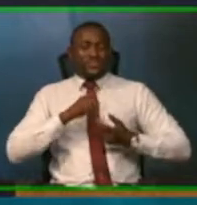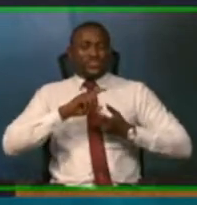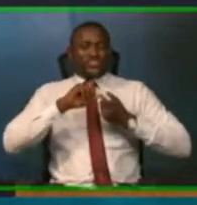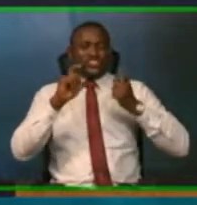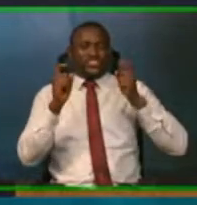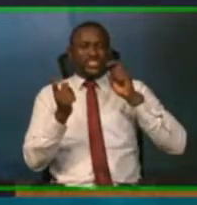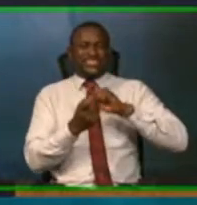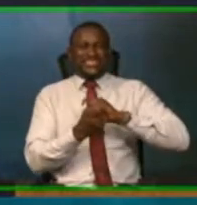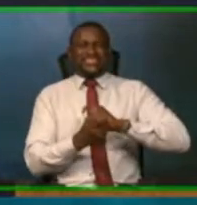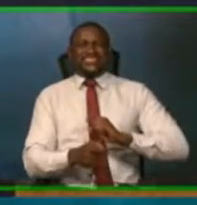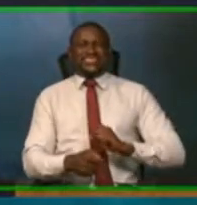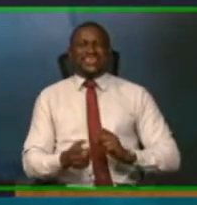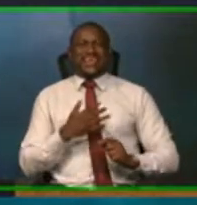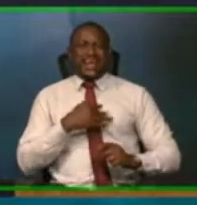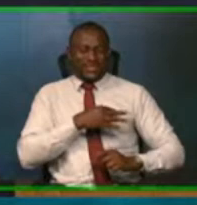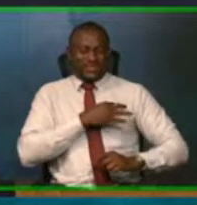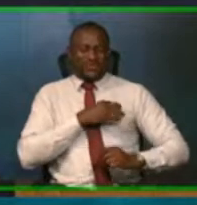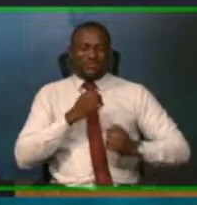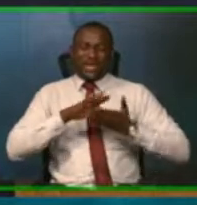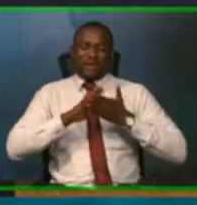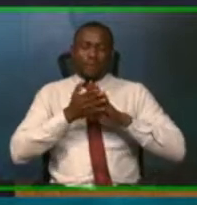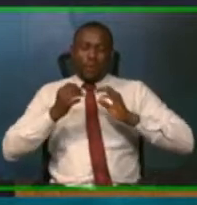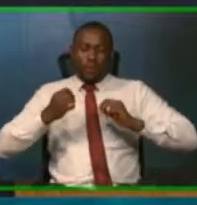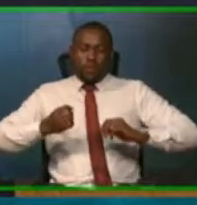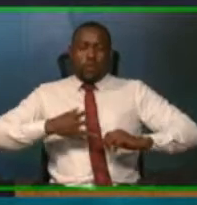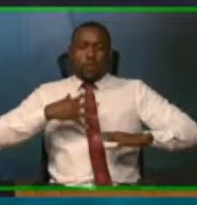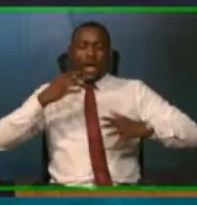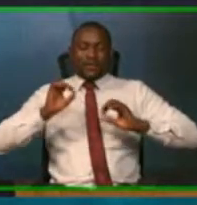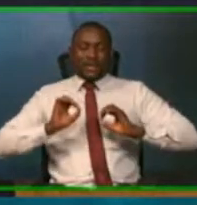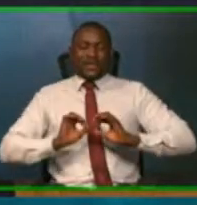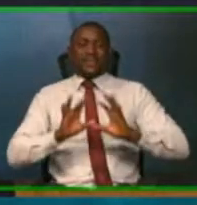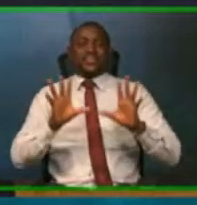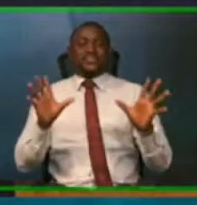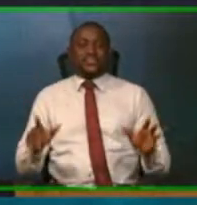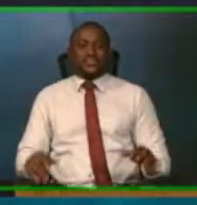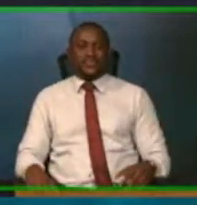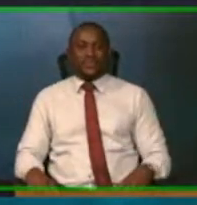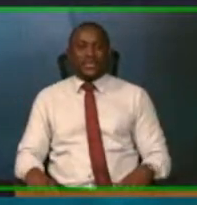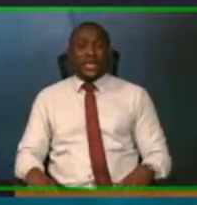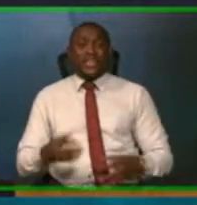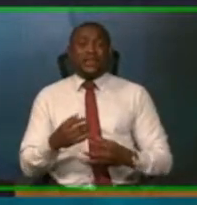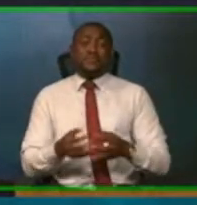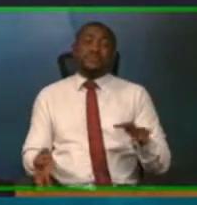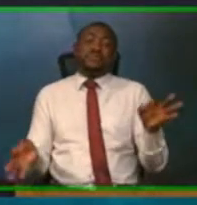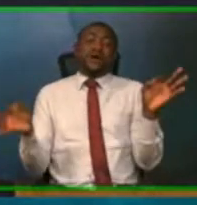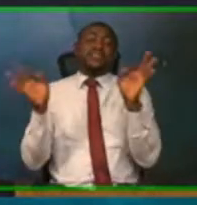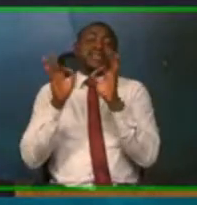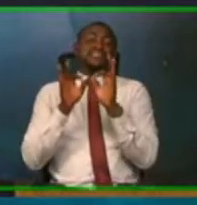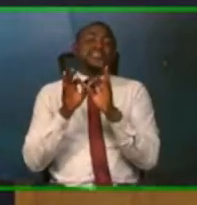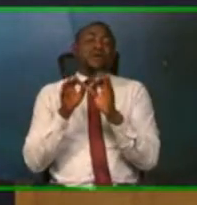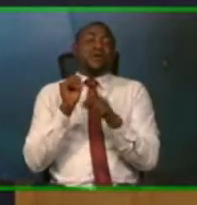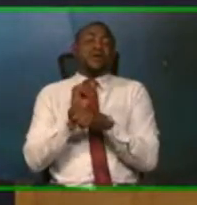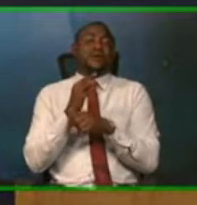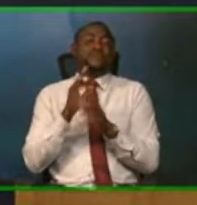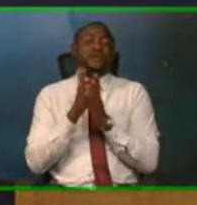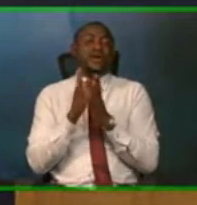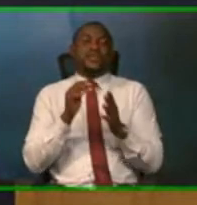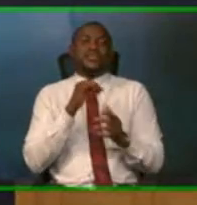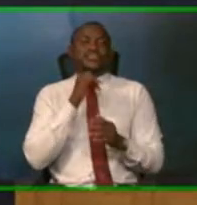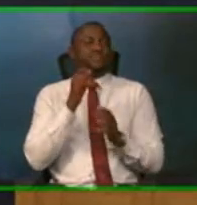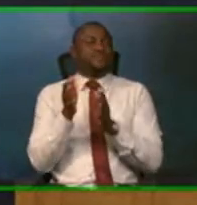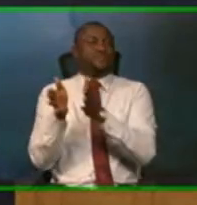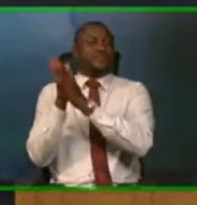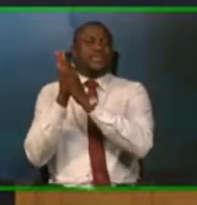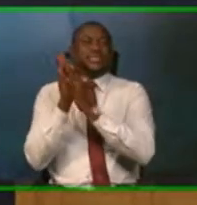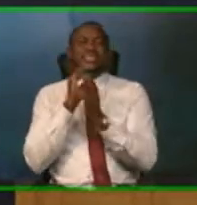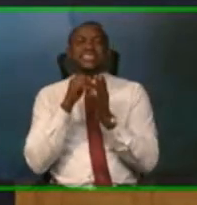and his raiment was white and glistening. The principal assignment of prayer is not even for petitions.